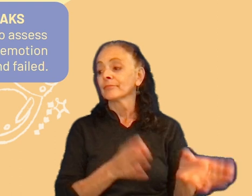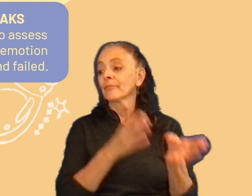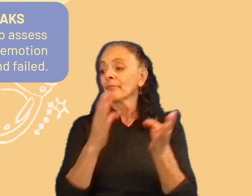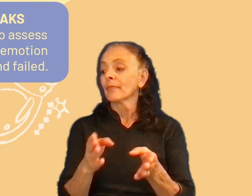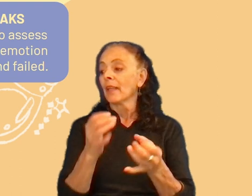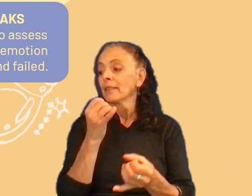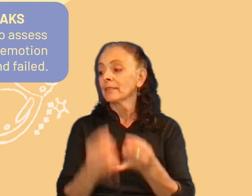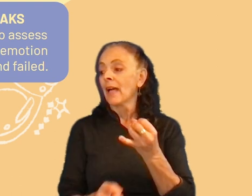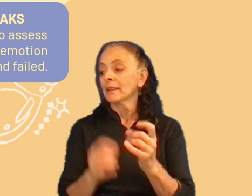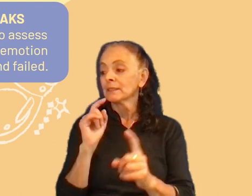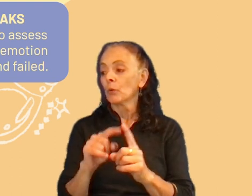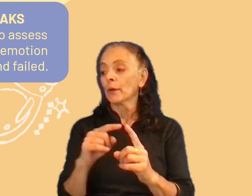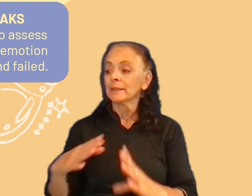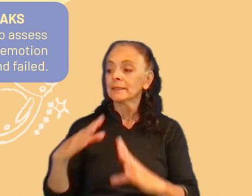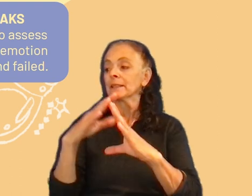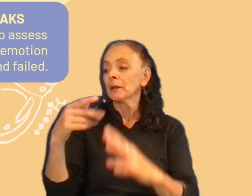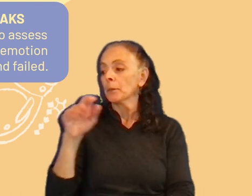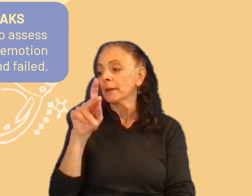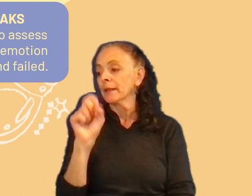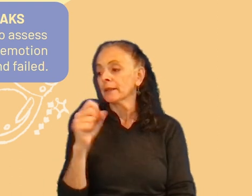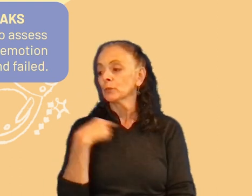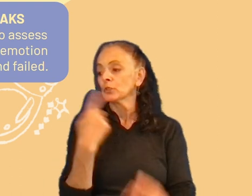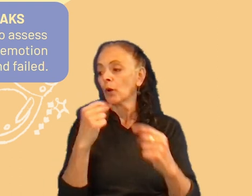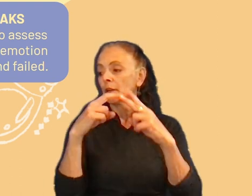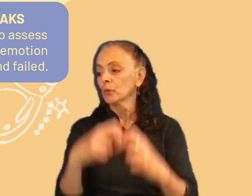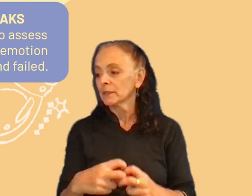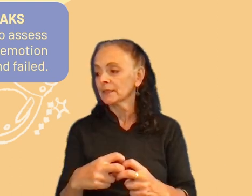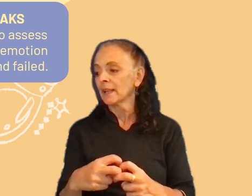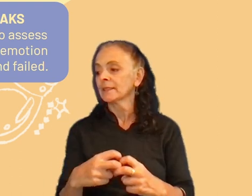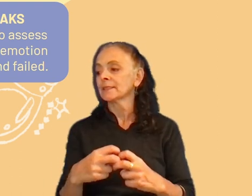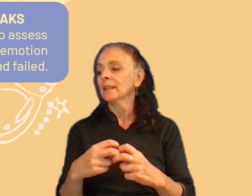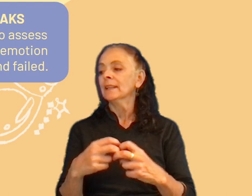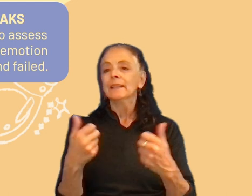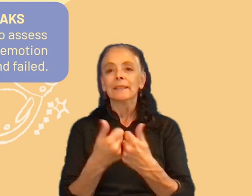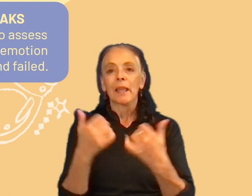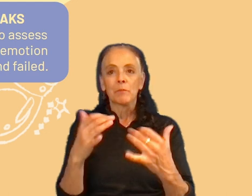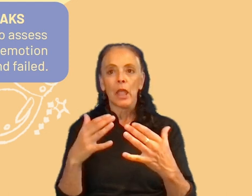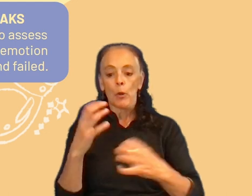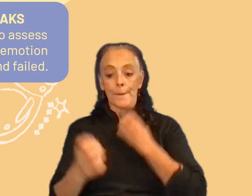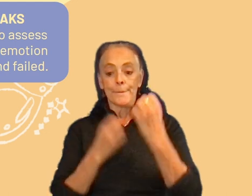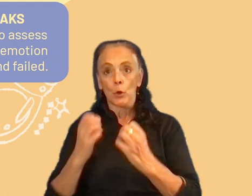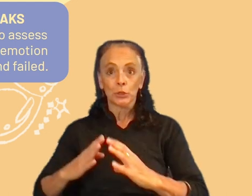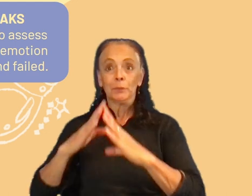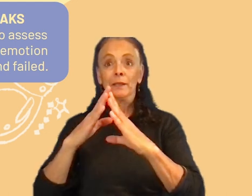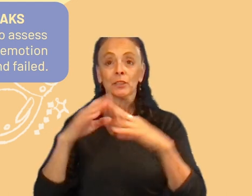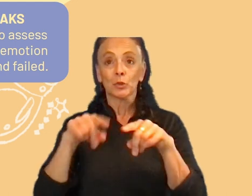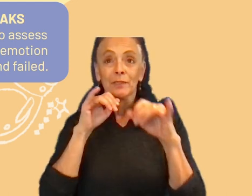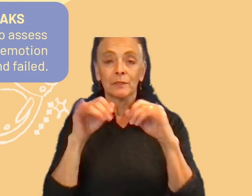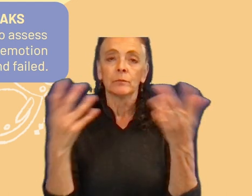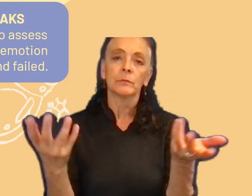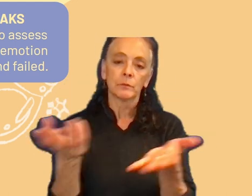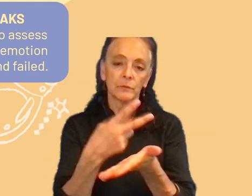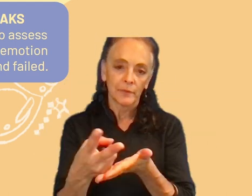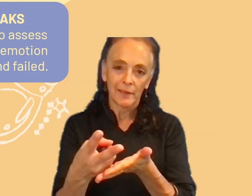that the peaks we tried to assess gameplay motion picks during the the interview but we failed of course because the